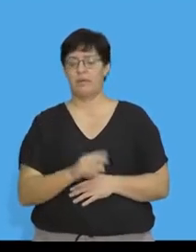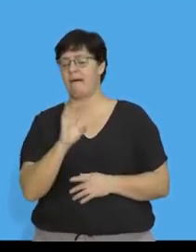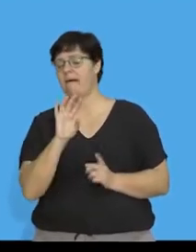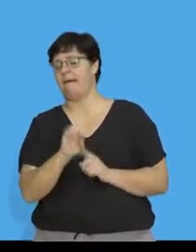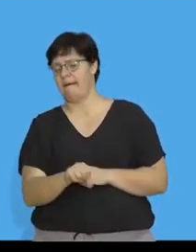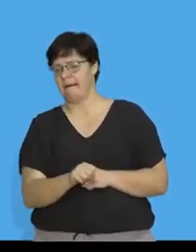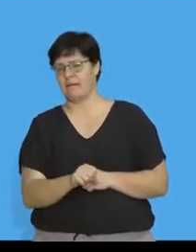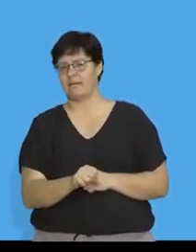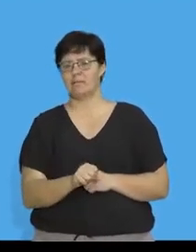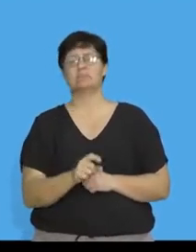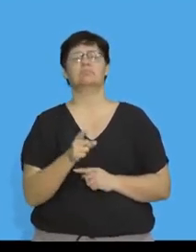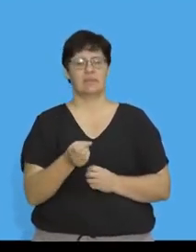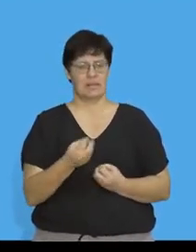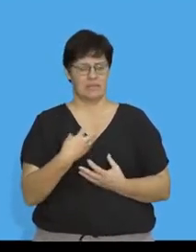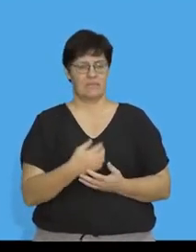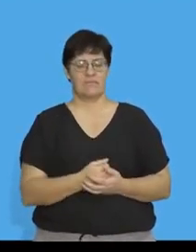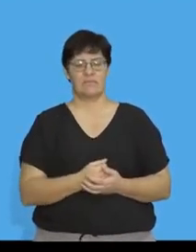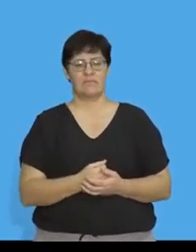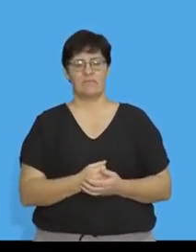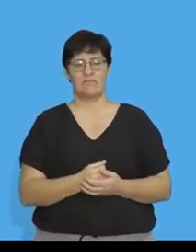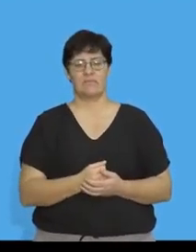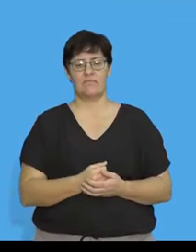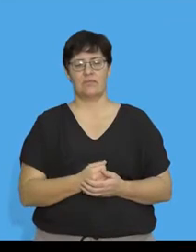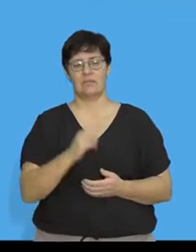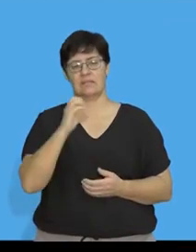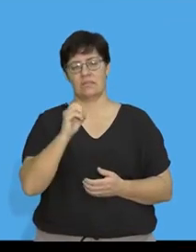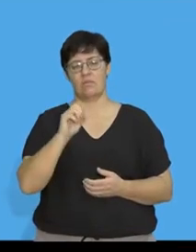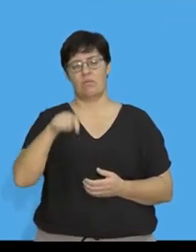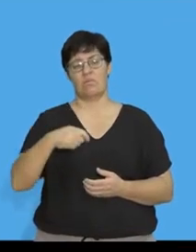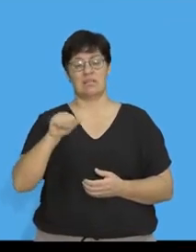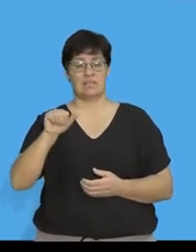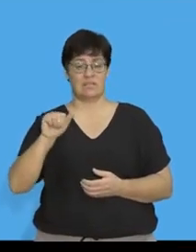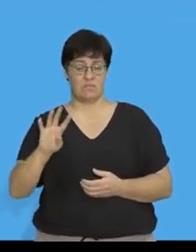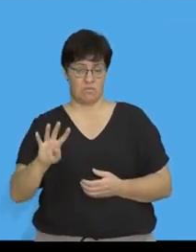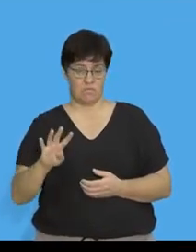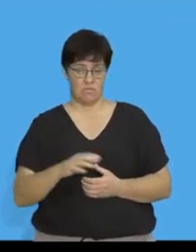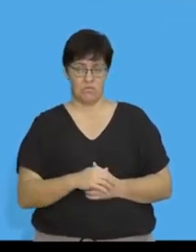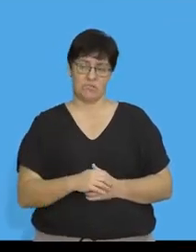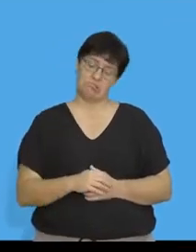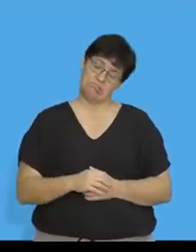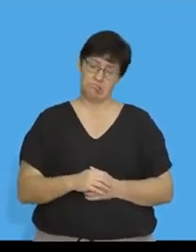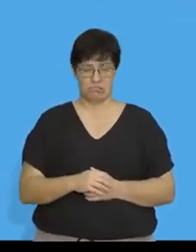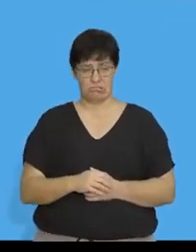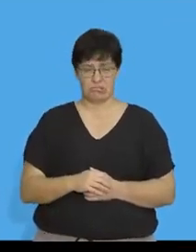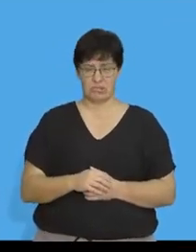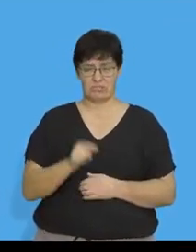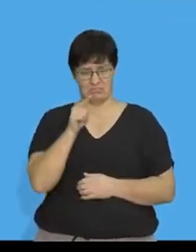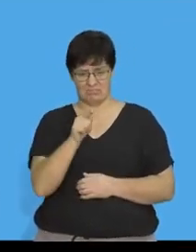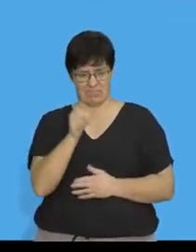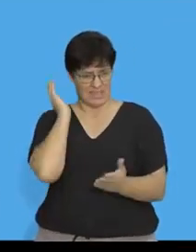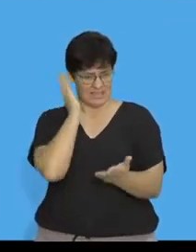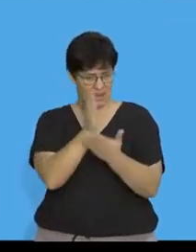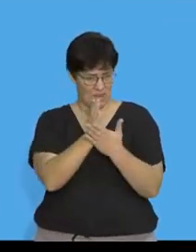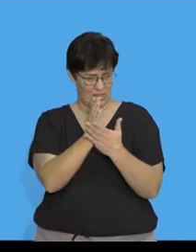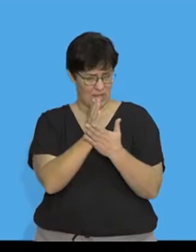so now we can plot those values onto a graph. And look what happens here. How beautiful is it? All